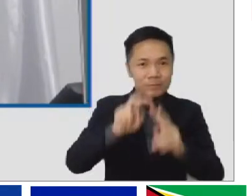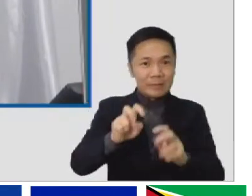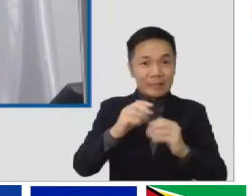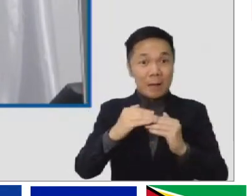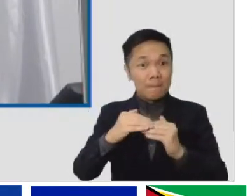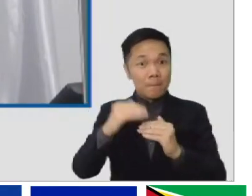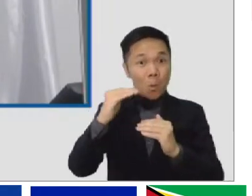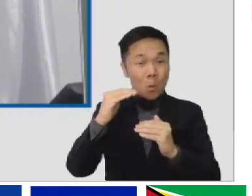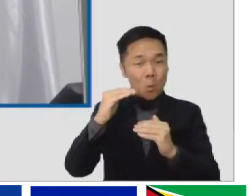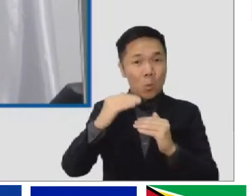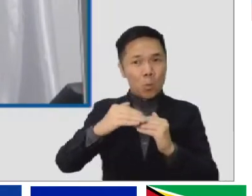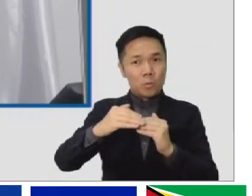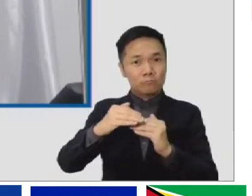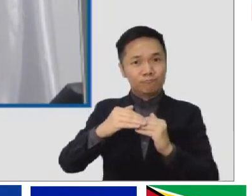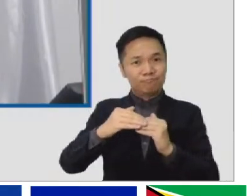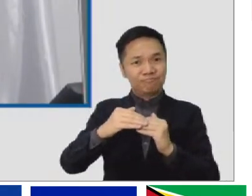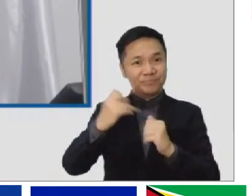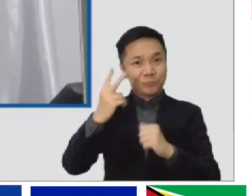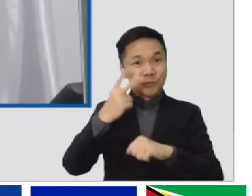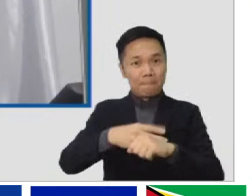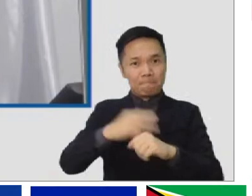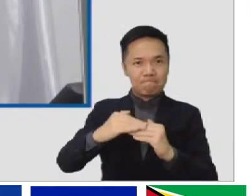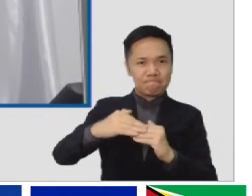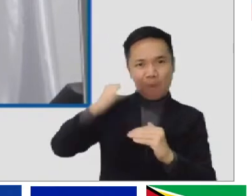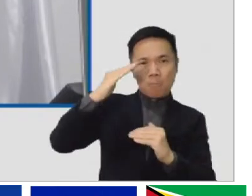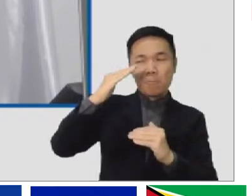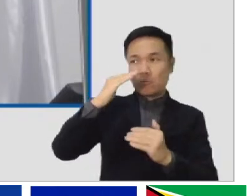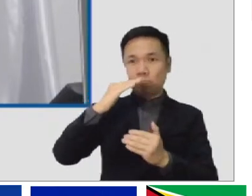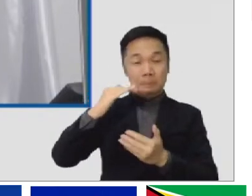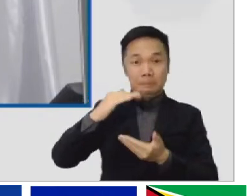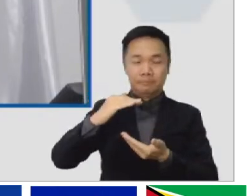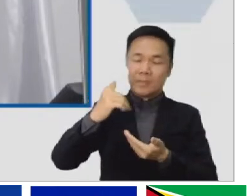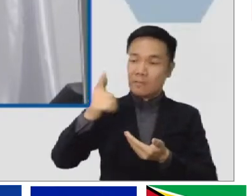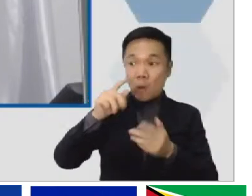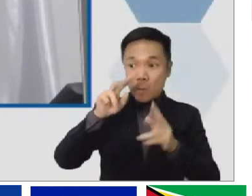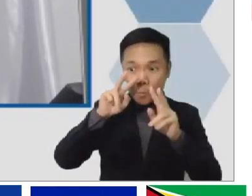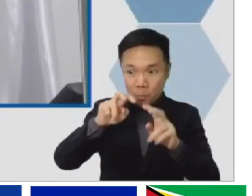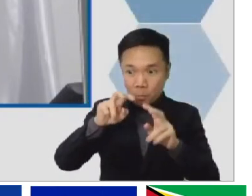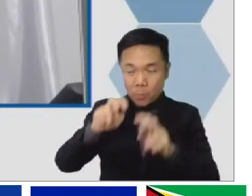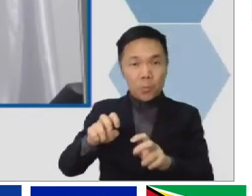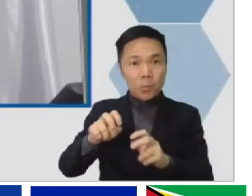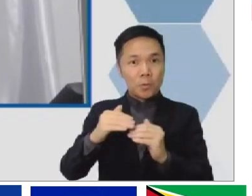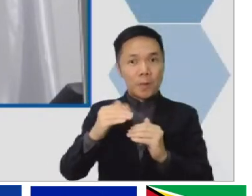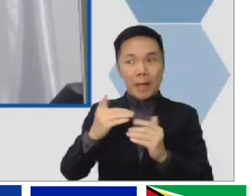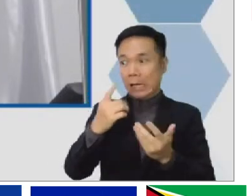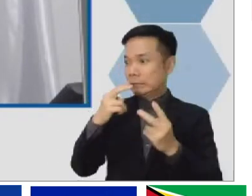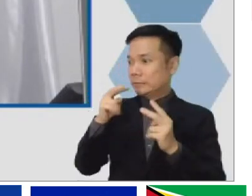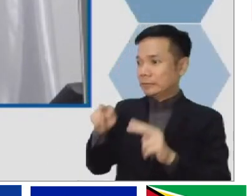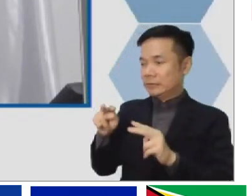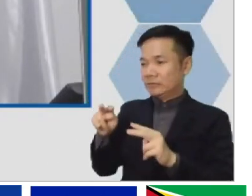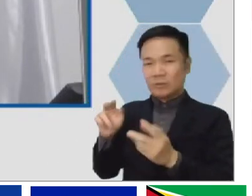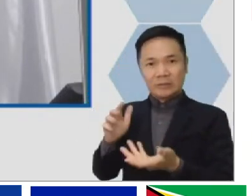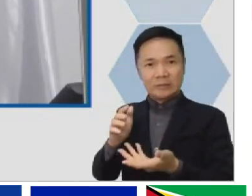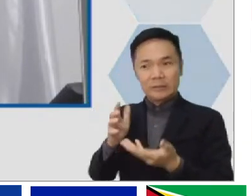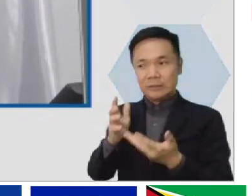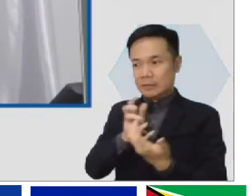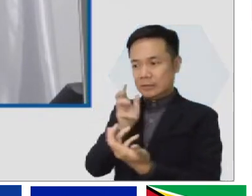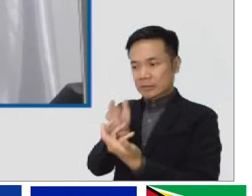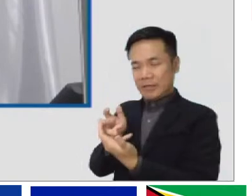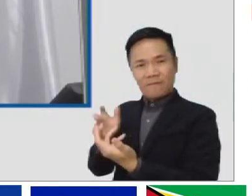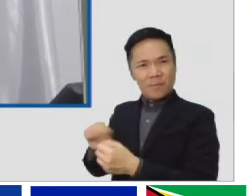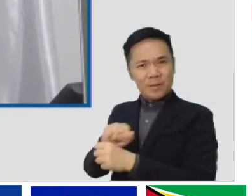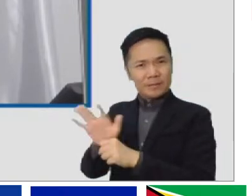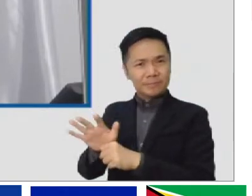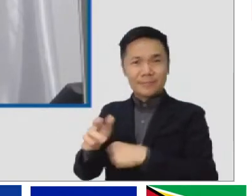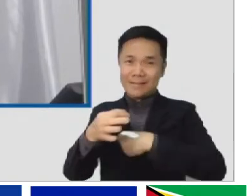cross-sectorial efforts as well for us to be able to face this health crisis. So my time has run out. So I would just like to